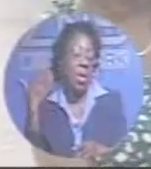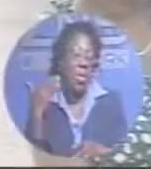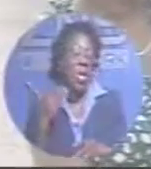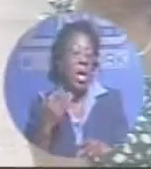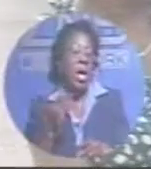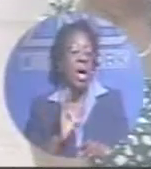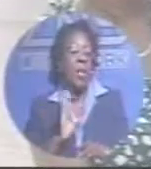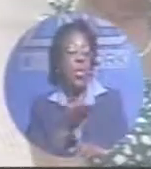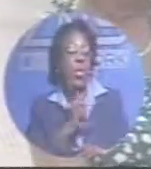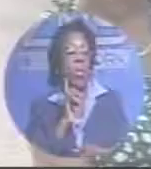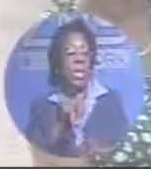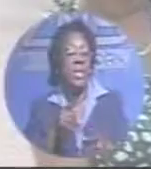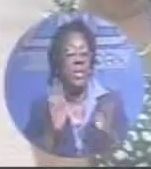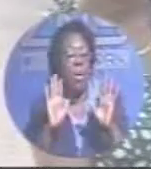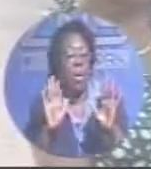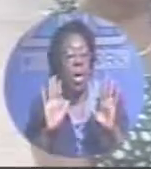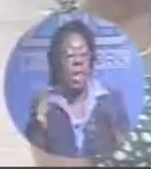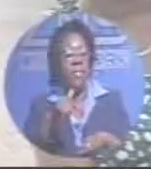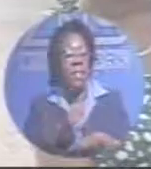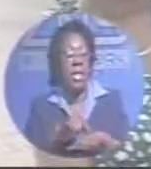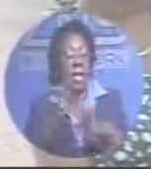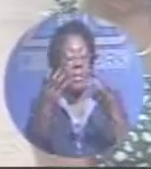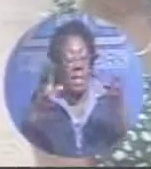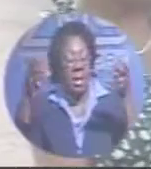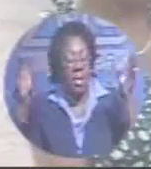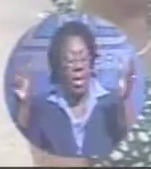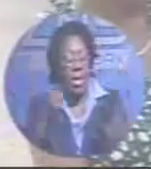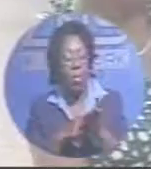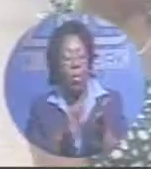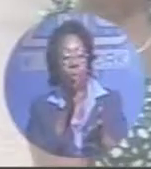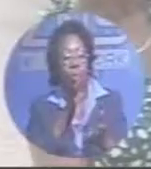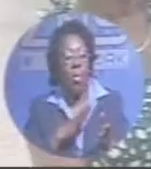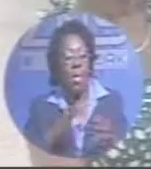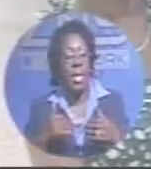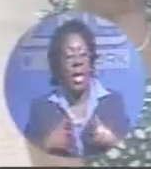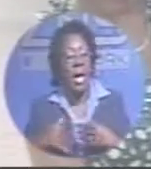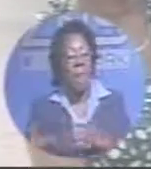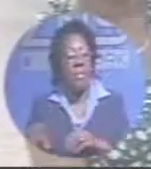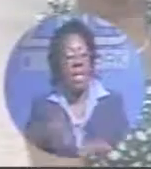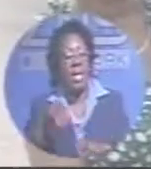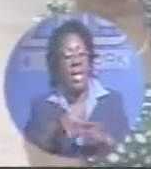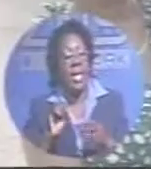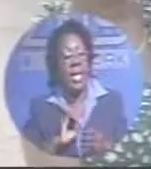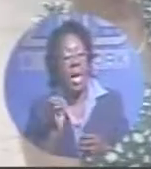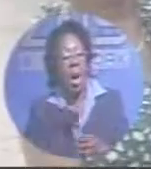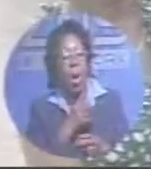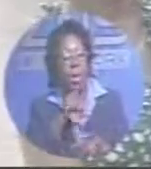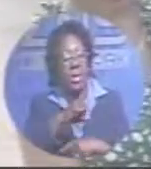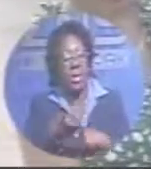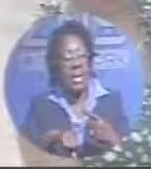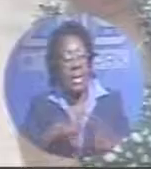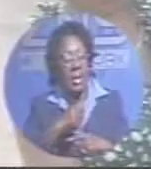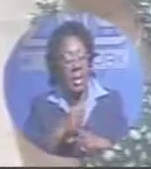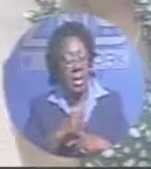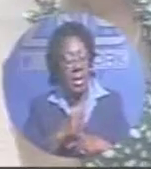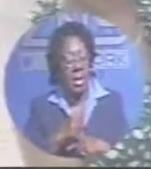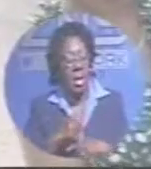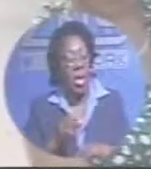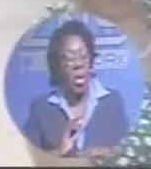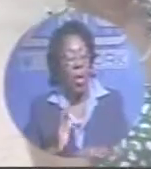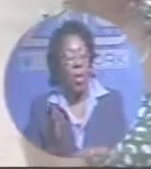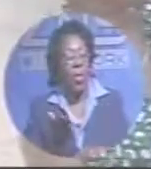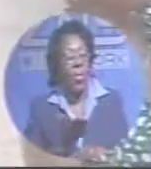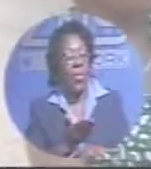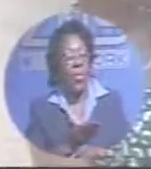wonderful time celebrating what women have done in our society, as well as, you know, we just think it's just a